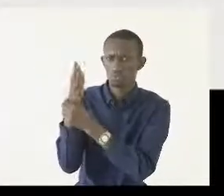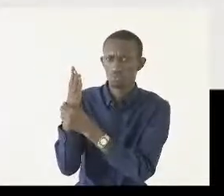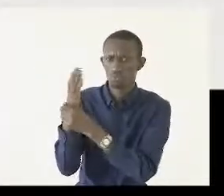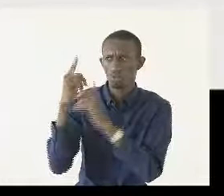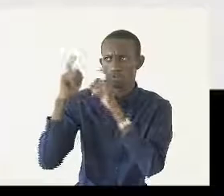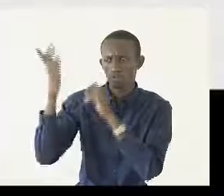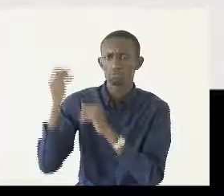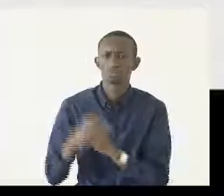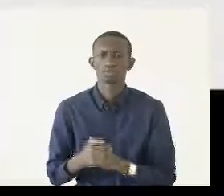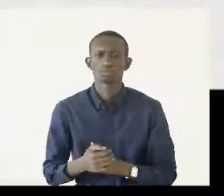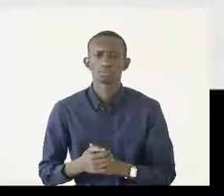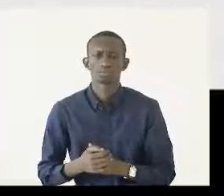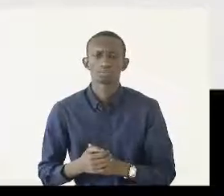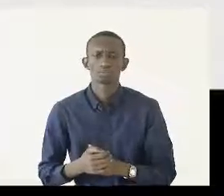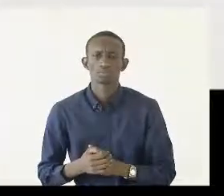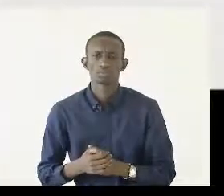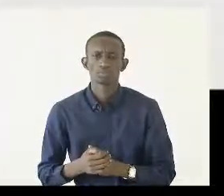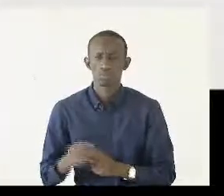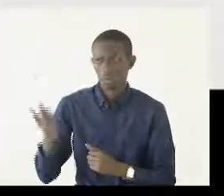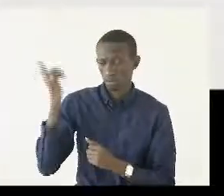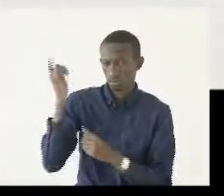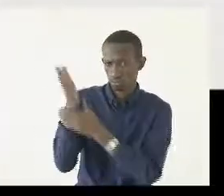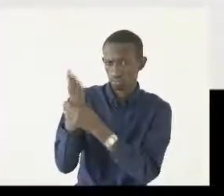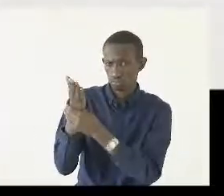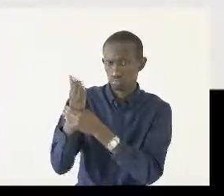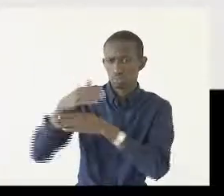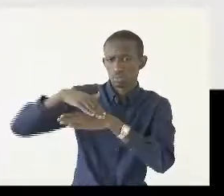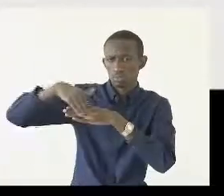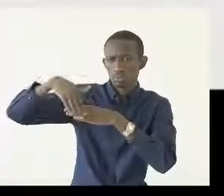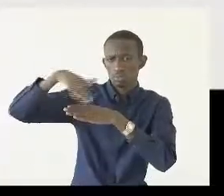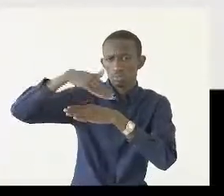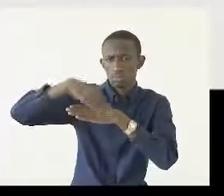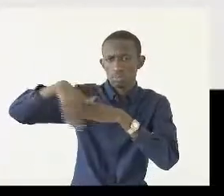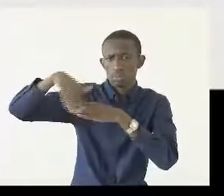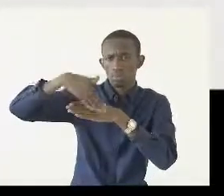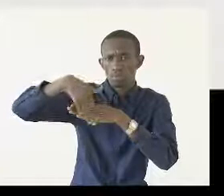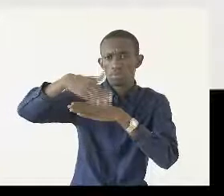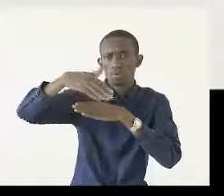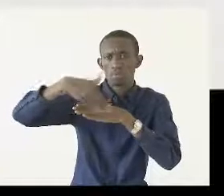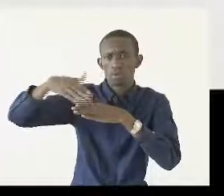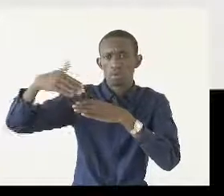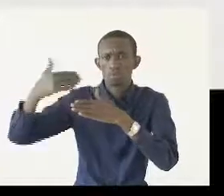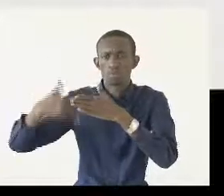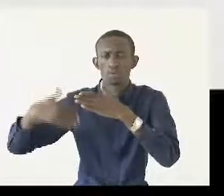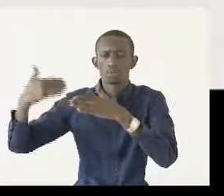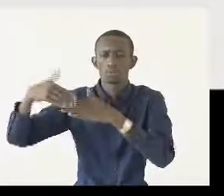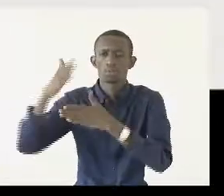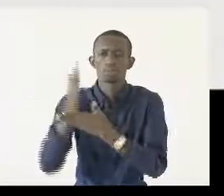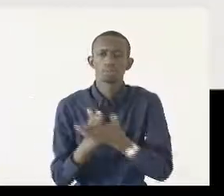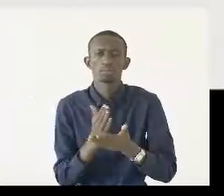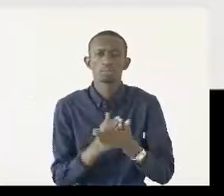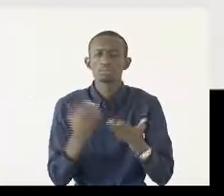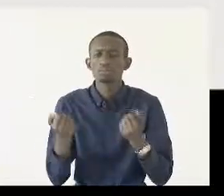Students, this is external parts of the leaf. Like you see this leaf, it has the